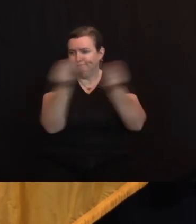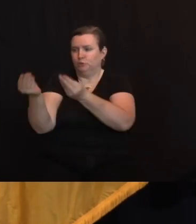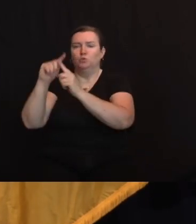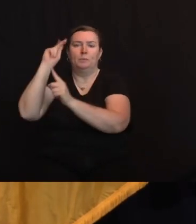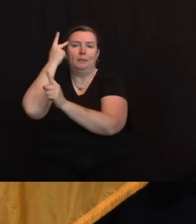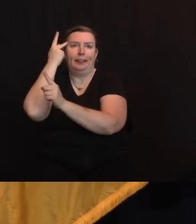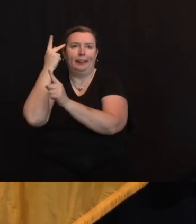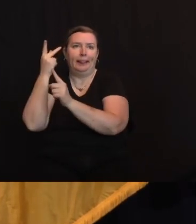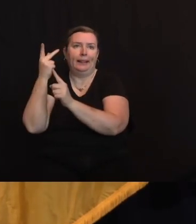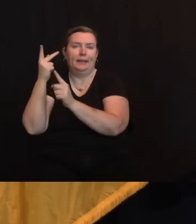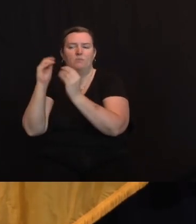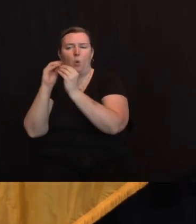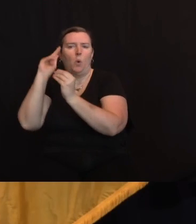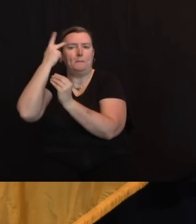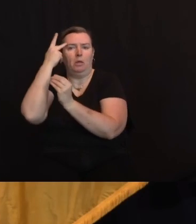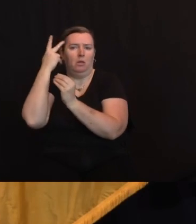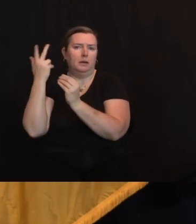realm.